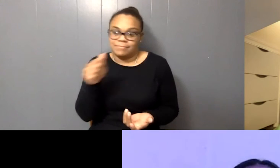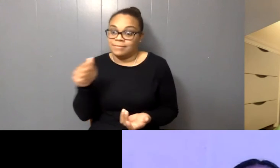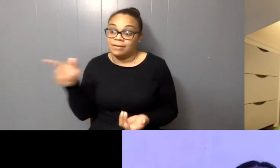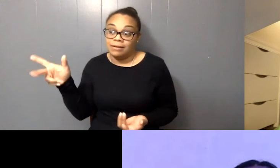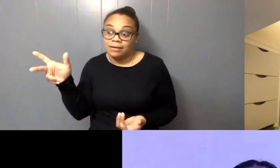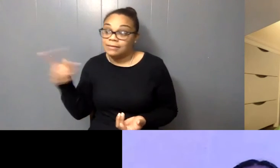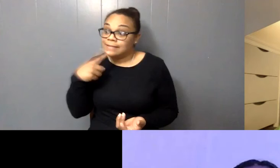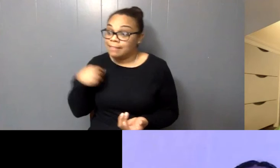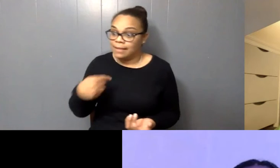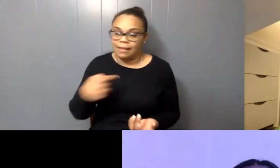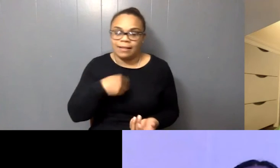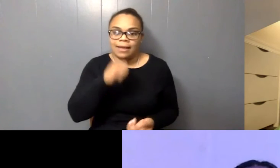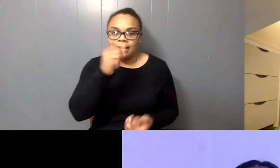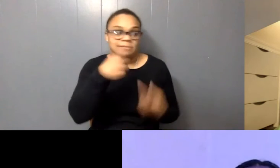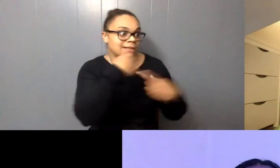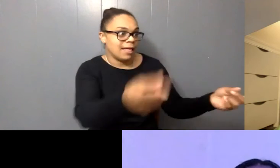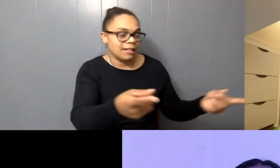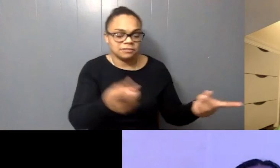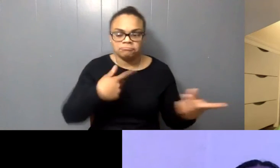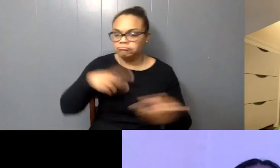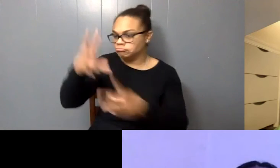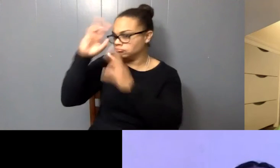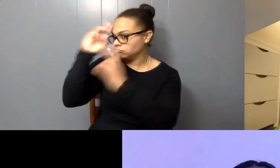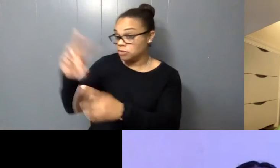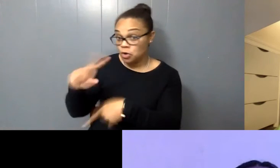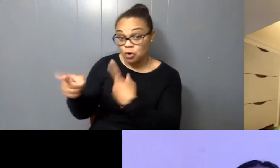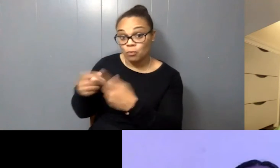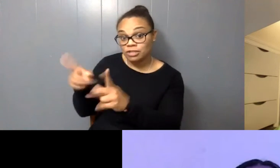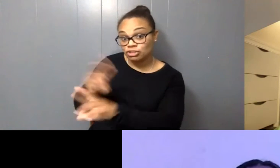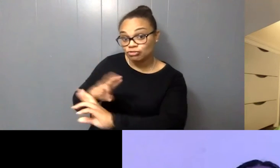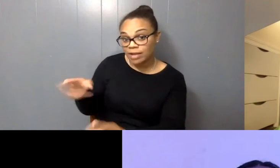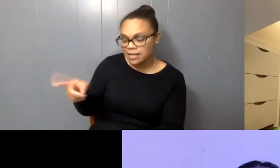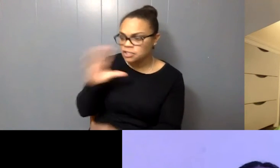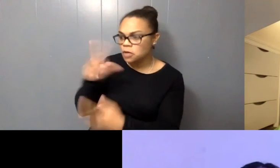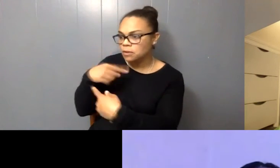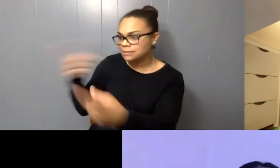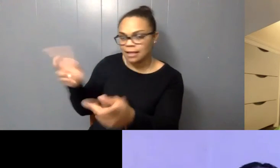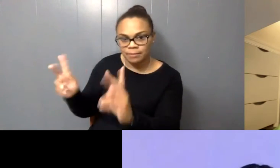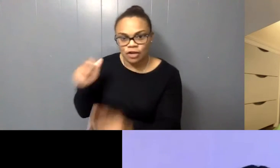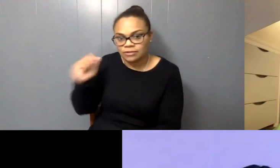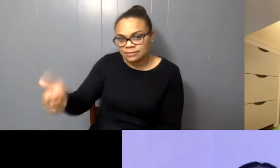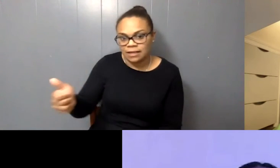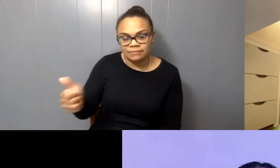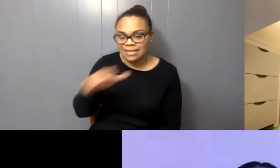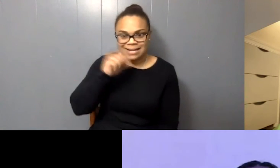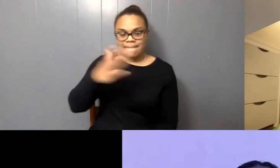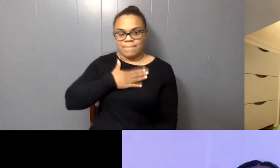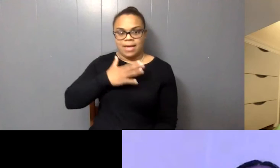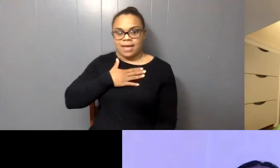that she'll tell people when she's ready, and that it's not my place to tell anyone about that.